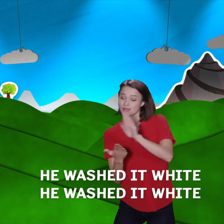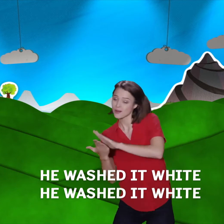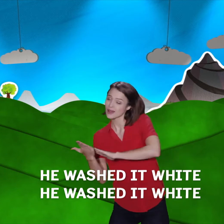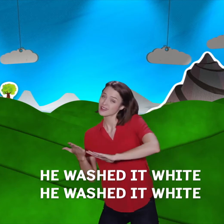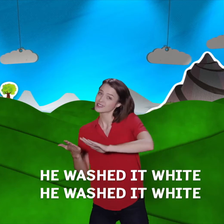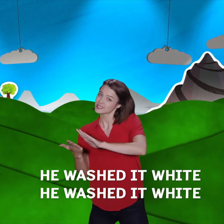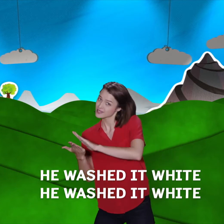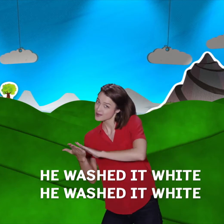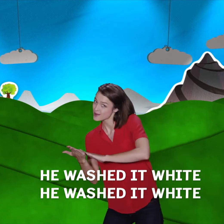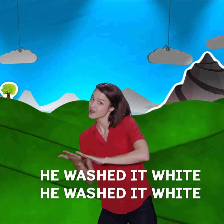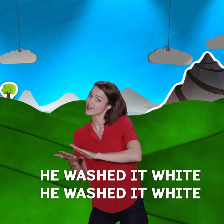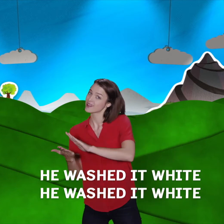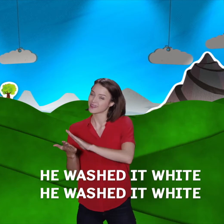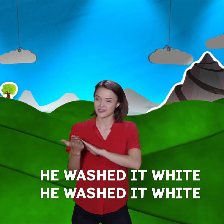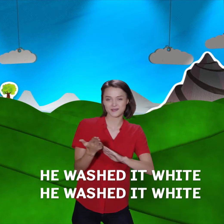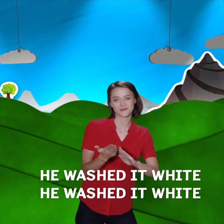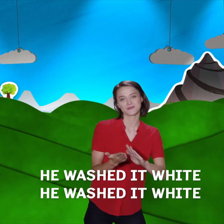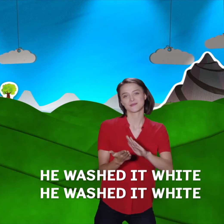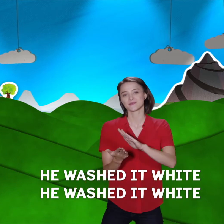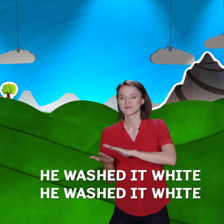white. He washed it white.